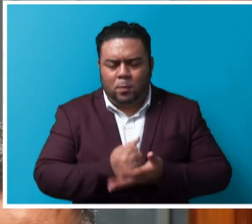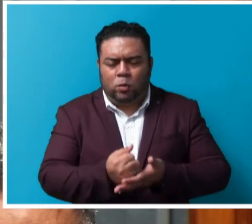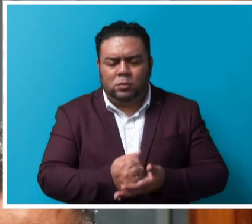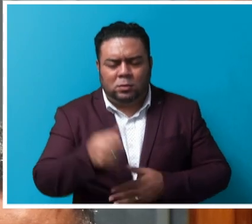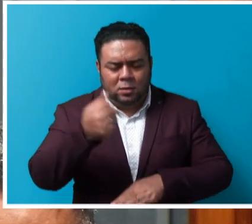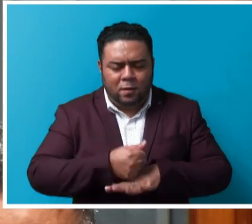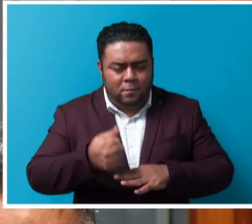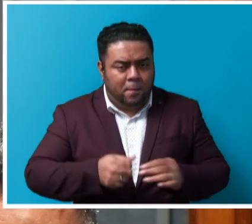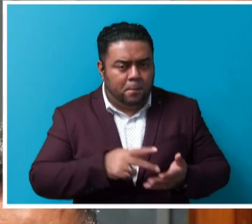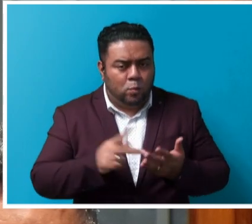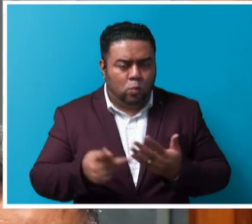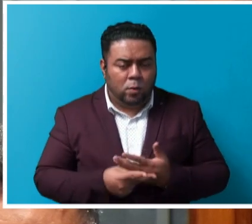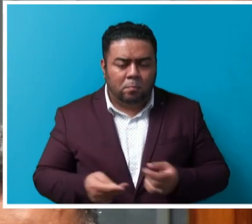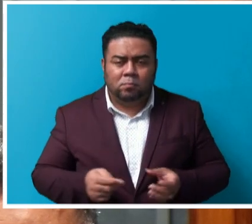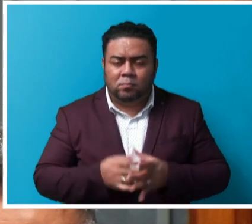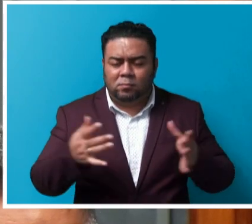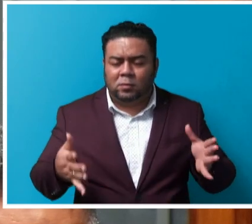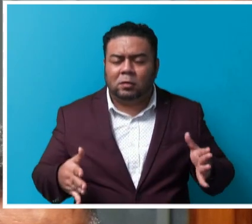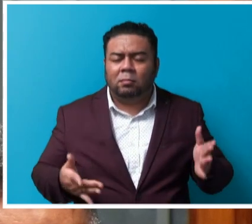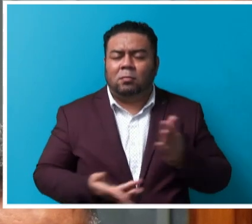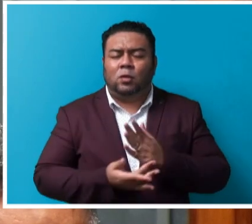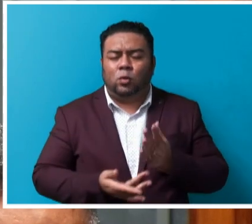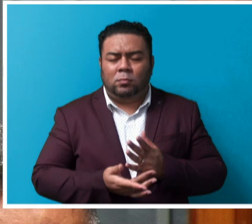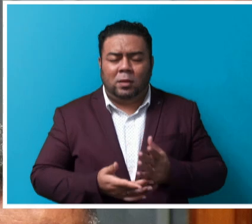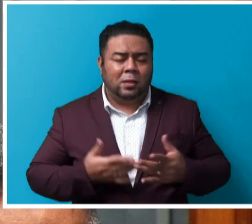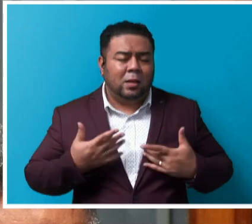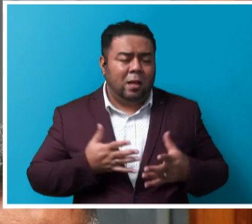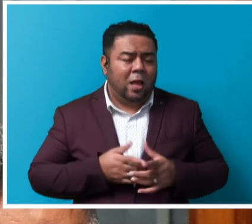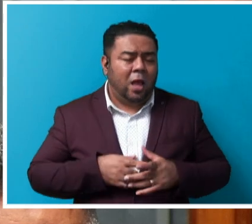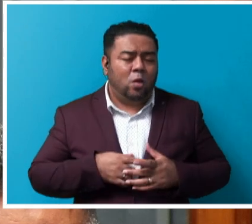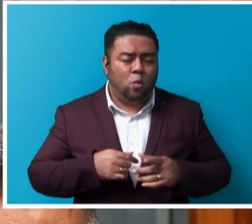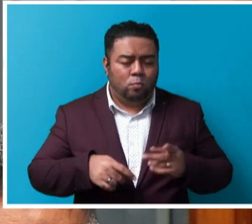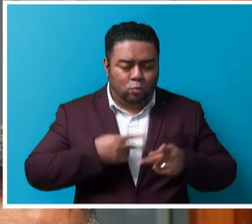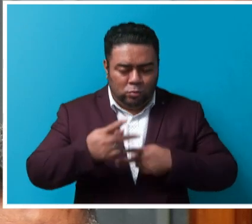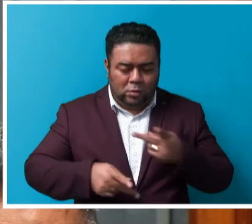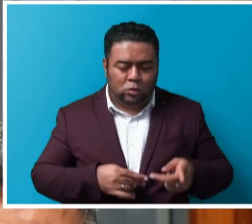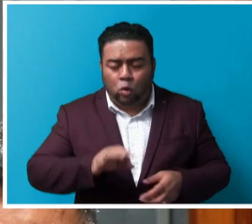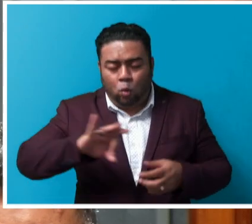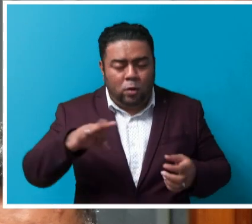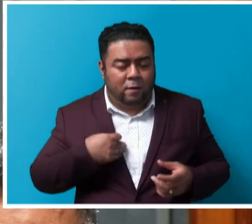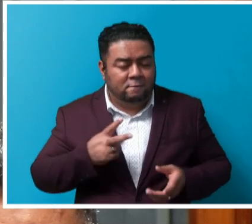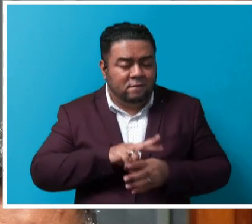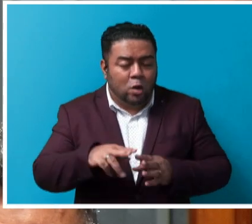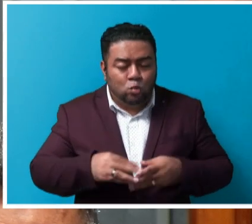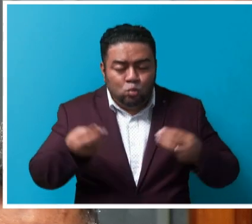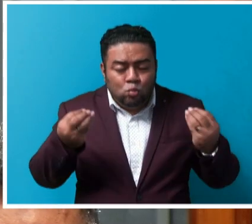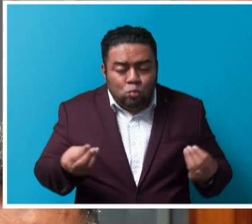enhance large-scale production technologies and agro-processing, which will not only increase value addition,